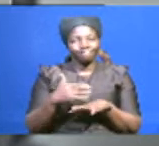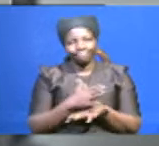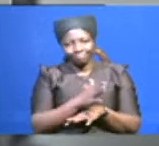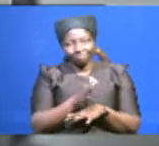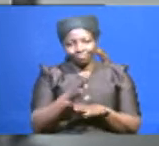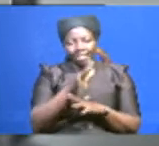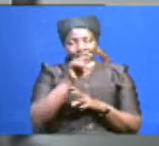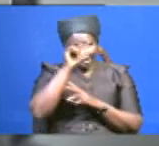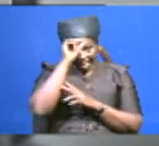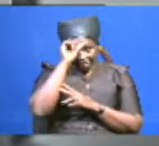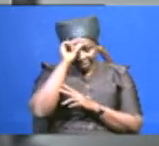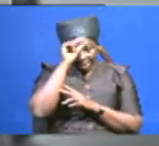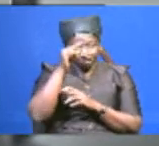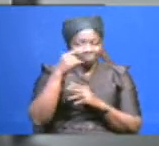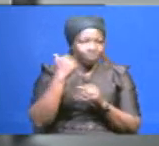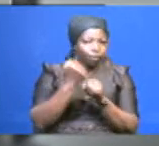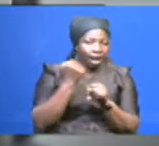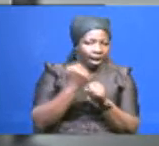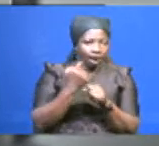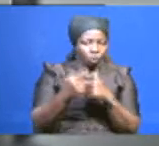government.